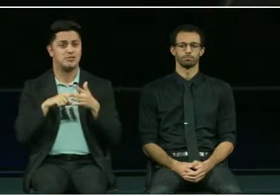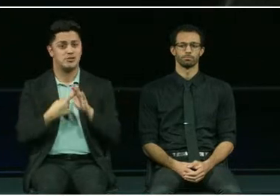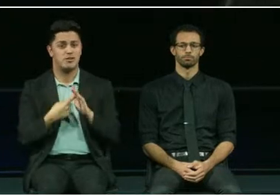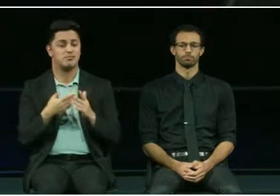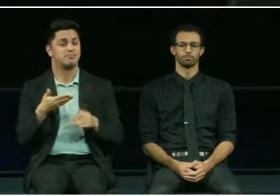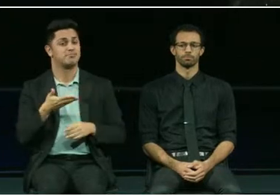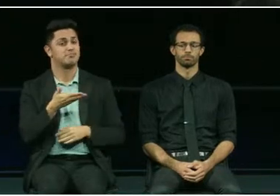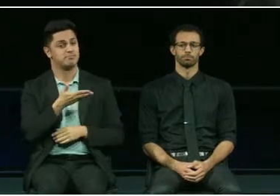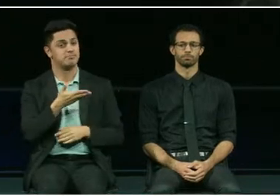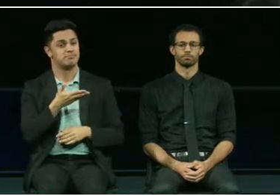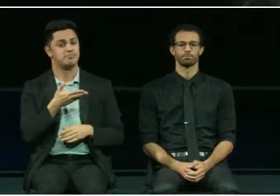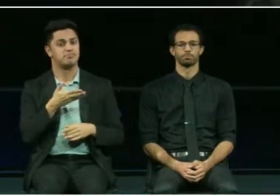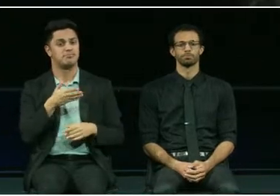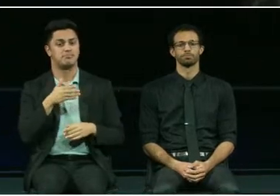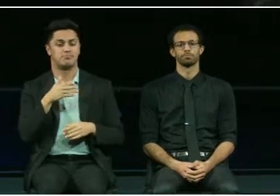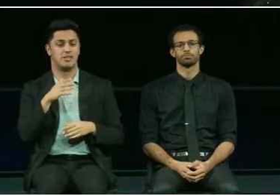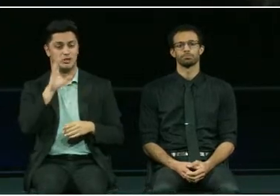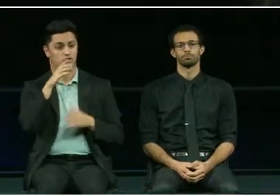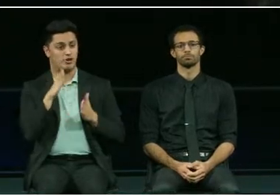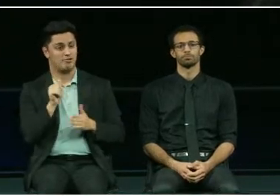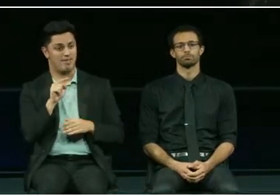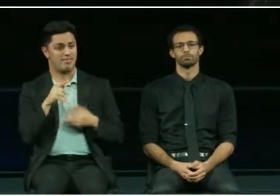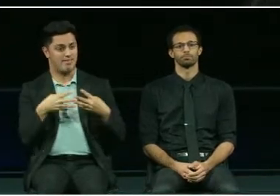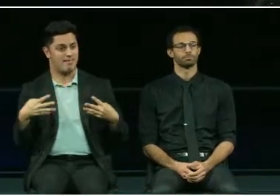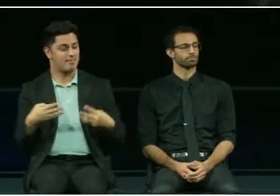off with A Stranger at the Gate.